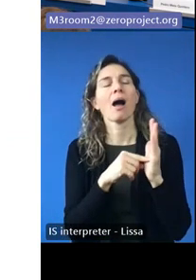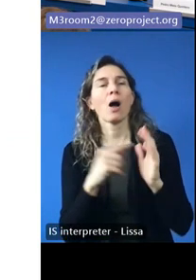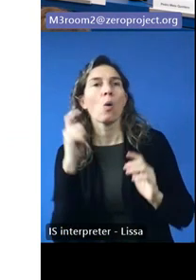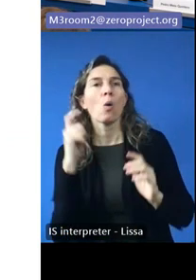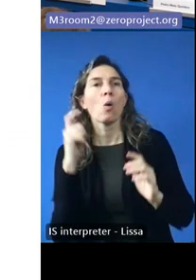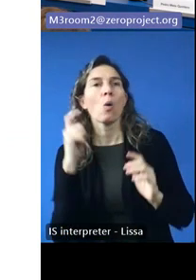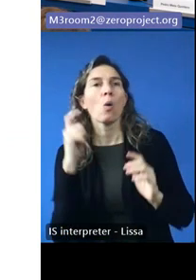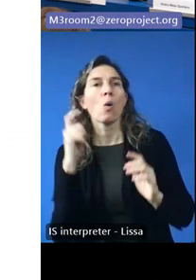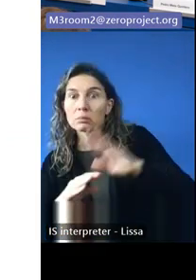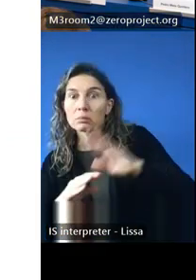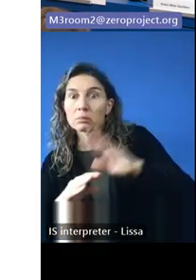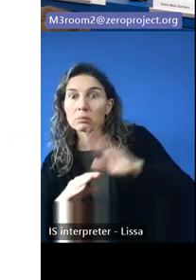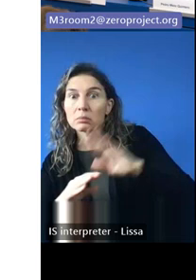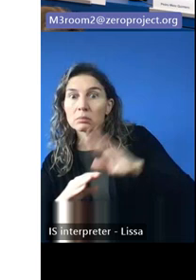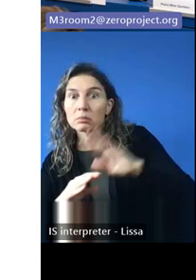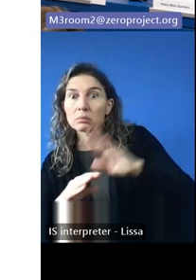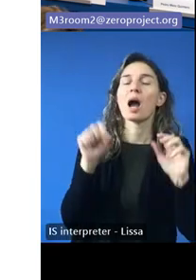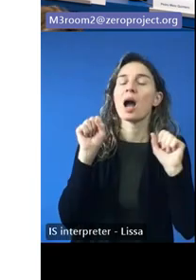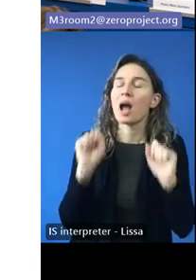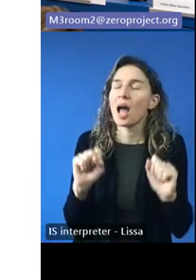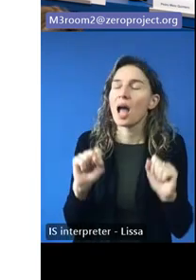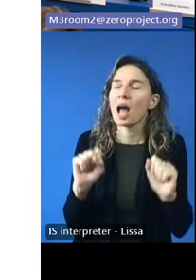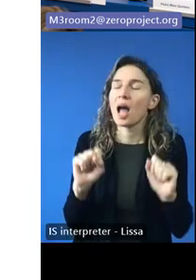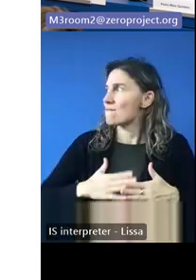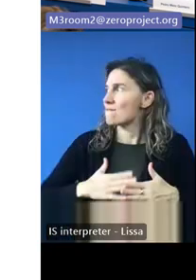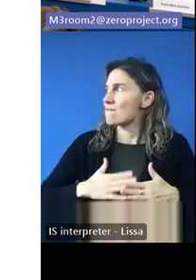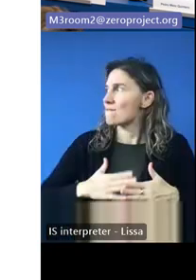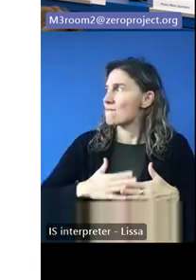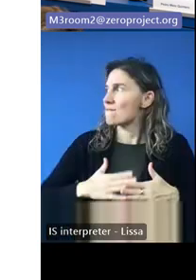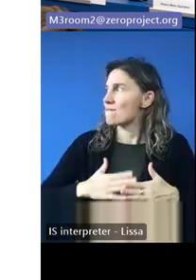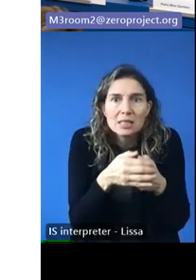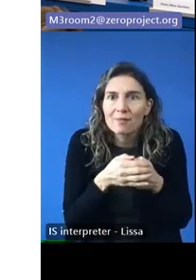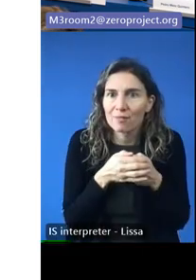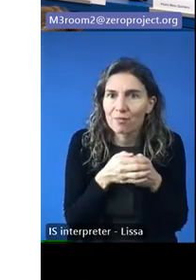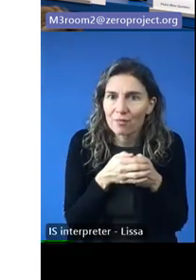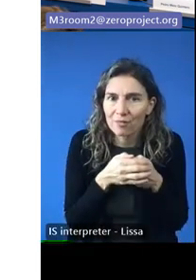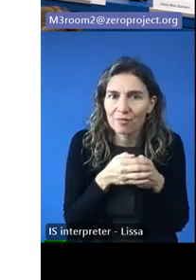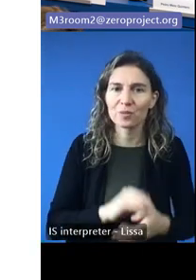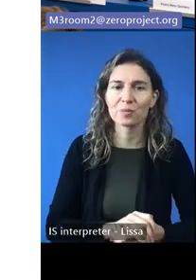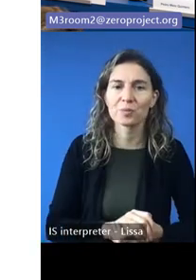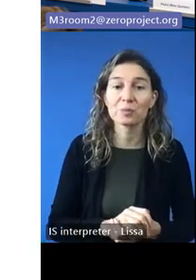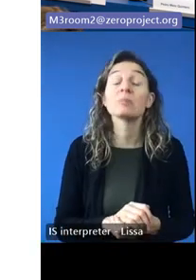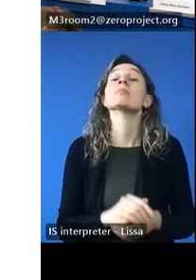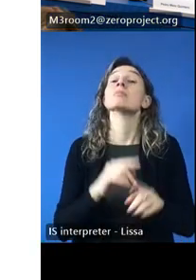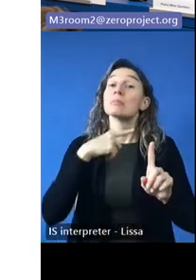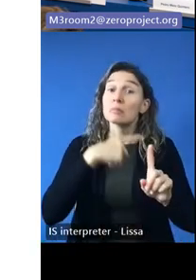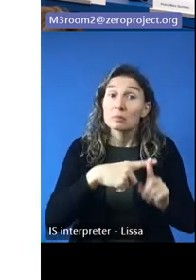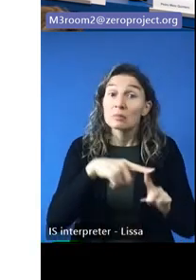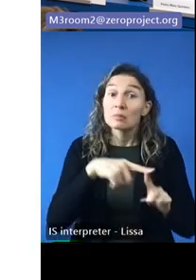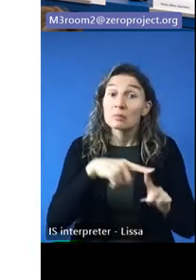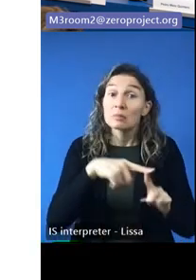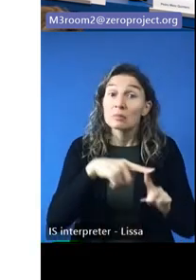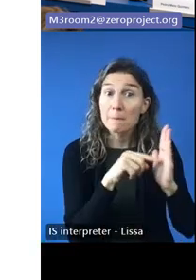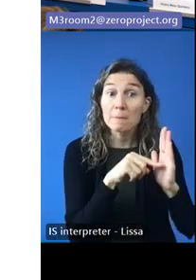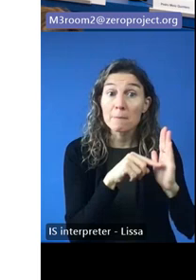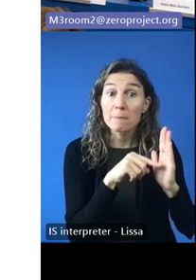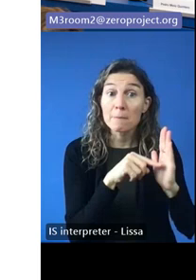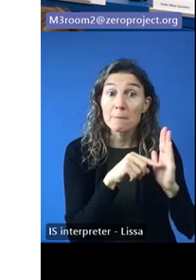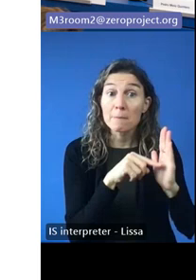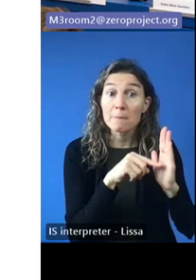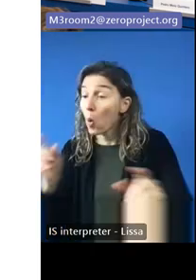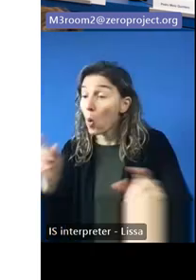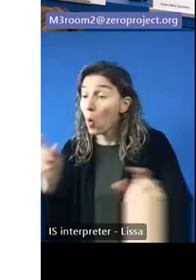Background Morada app. The Morada app is accessible to all disabilities. Was created in the midst